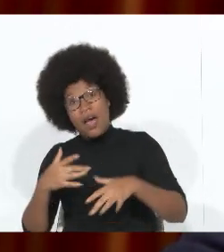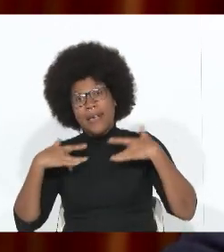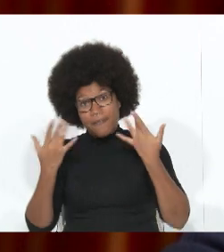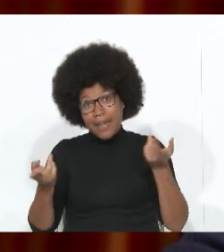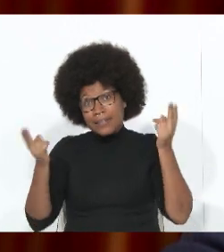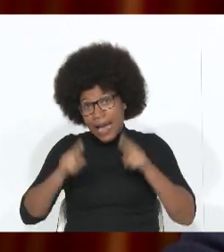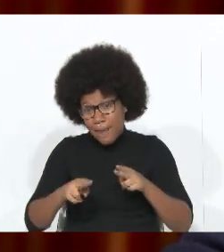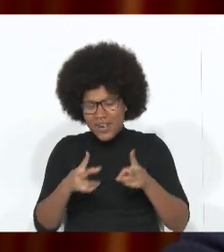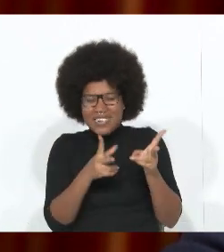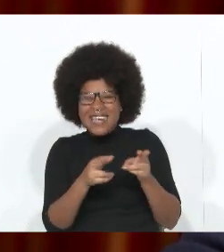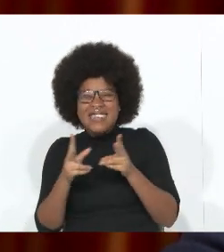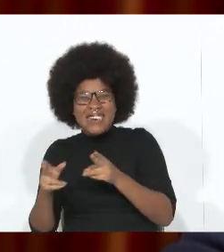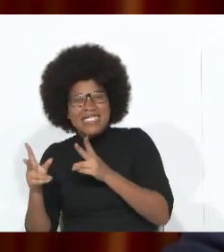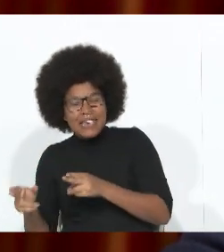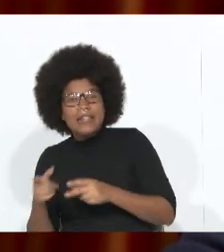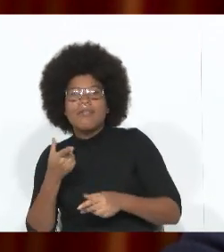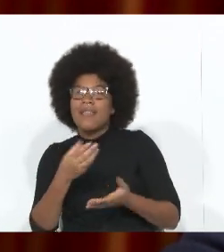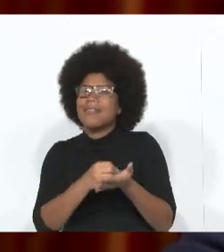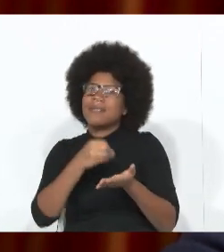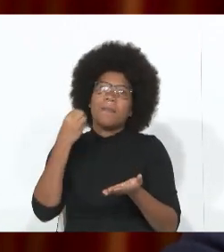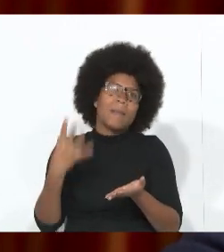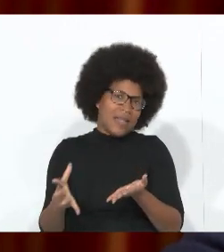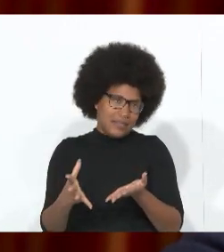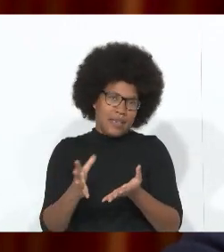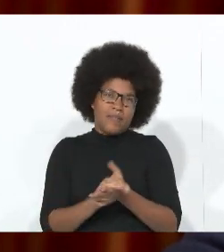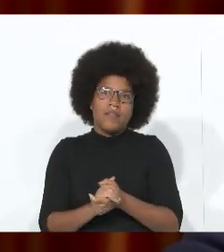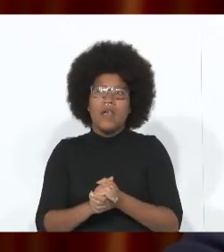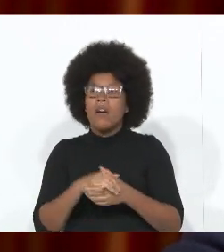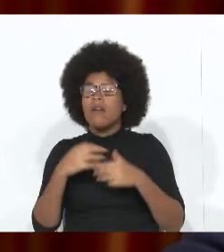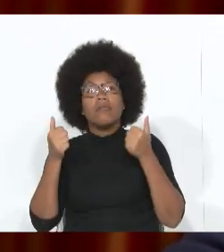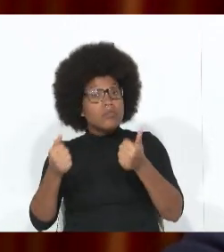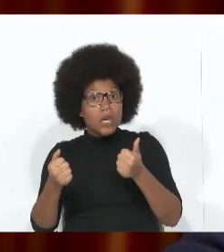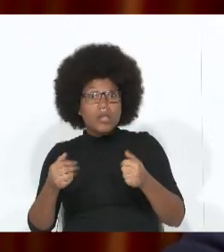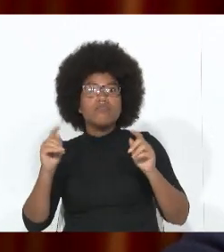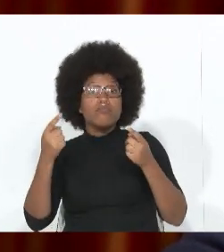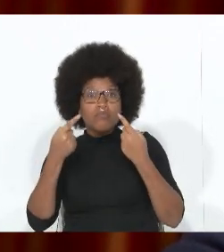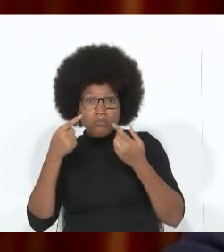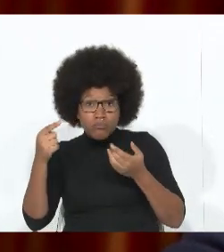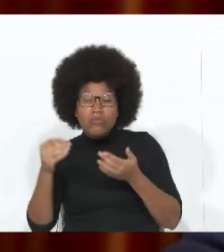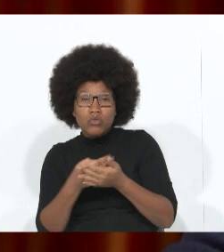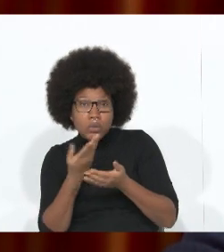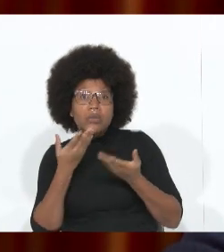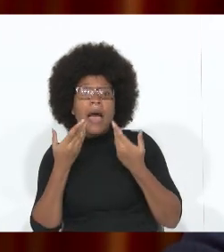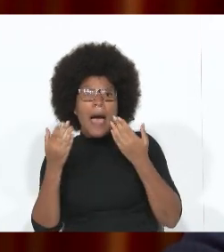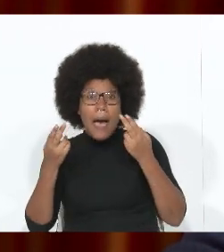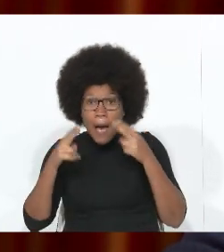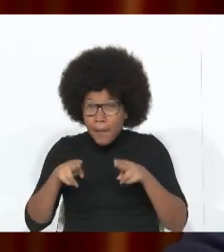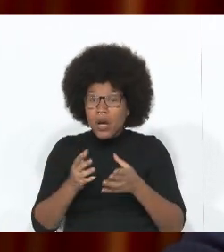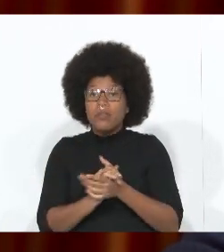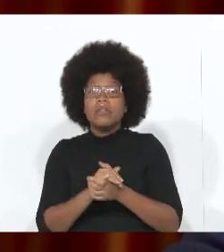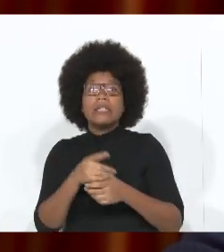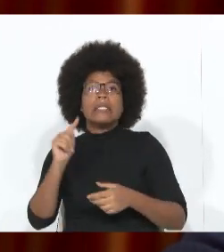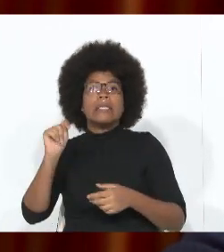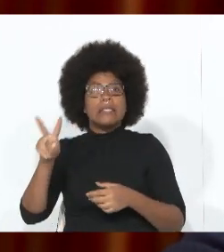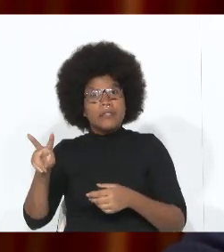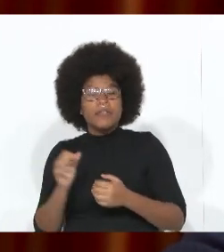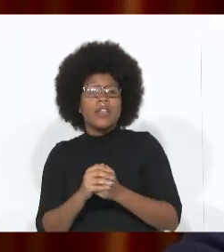Free-to-air television consumers in Trinidad and Tobago have good news on the horizon in terms of their television viewing, quality,